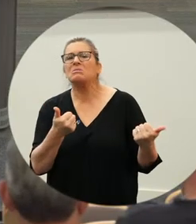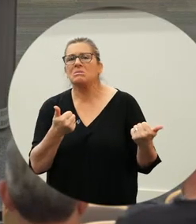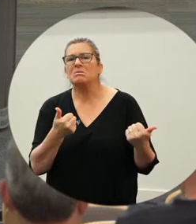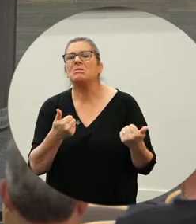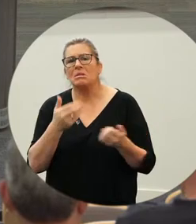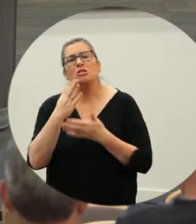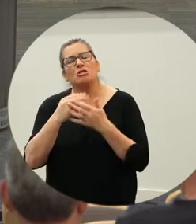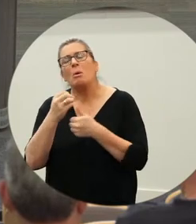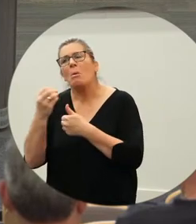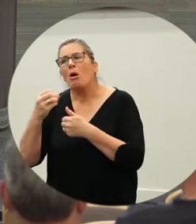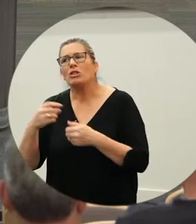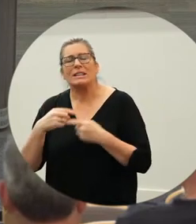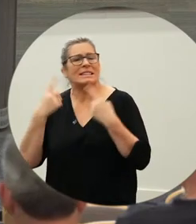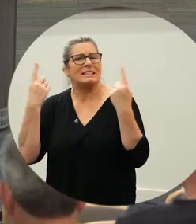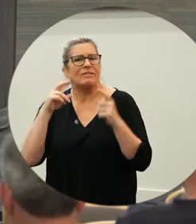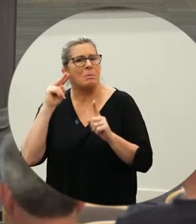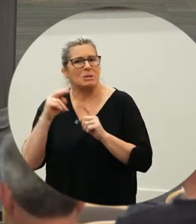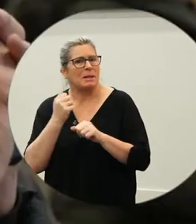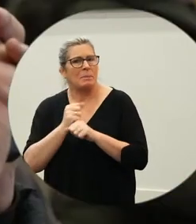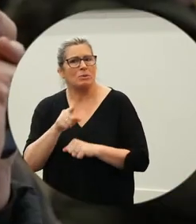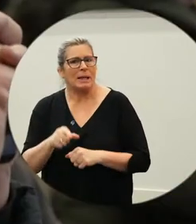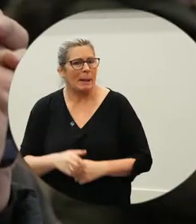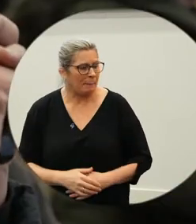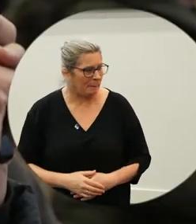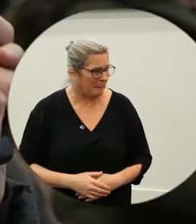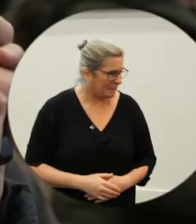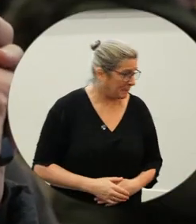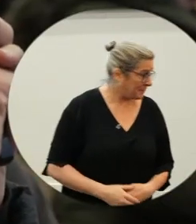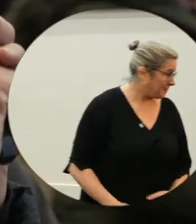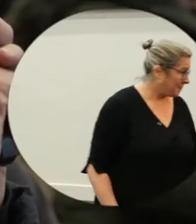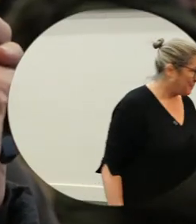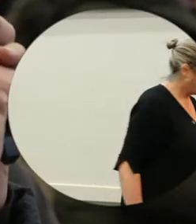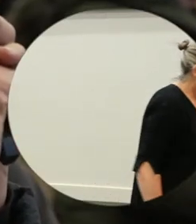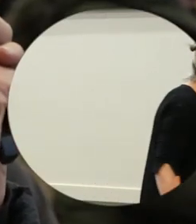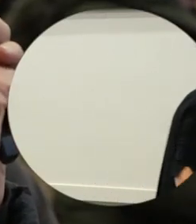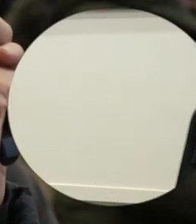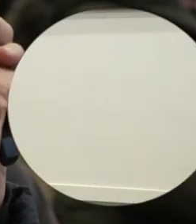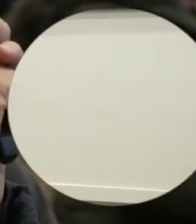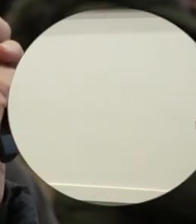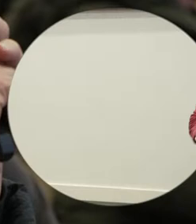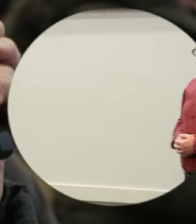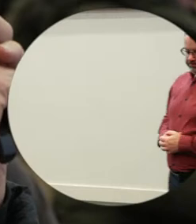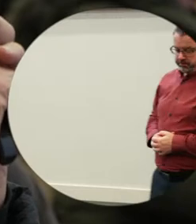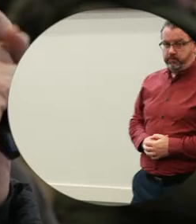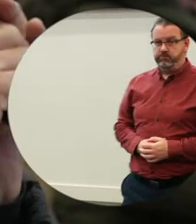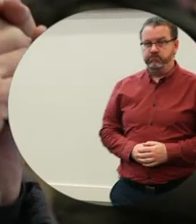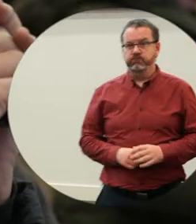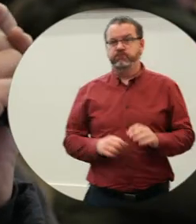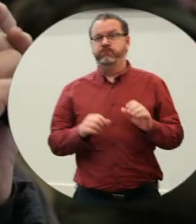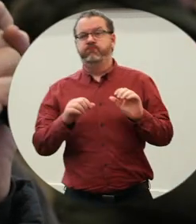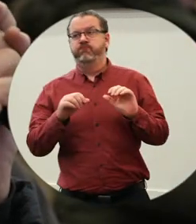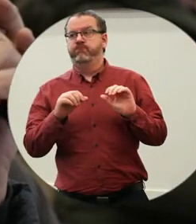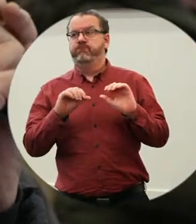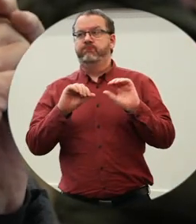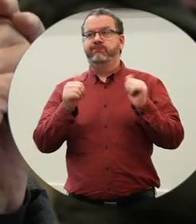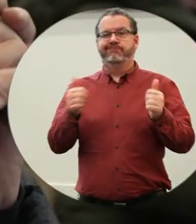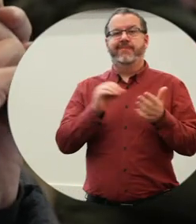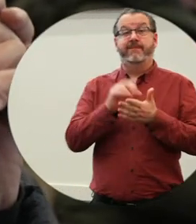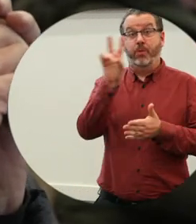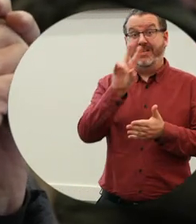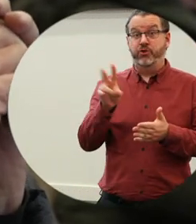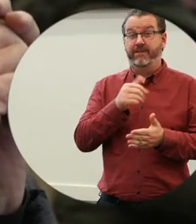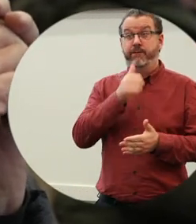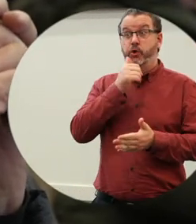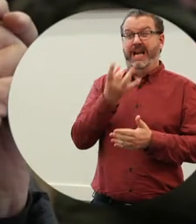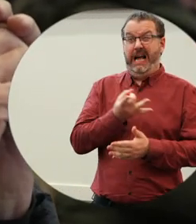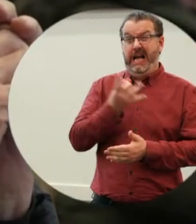Thank you very much, Conor. Most interesting. I have a question which was posed in 40 years ago, but you might be able to answer it.